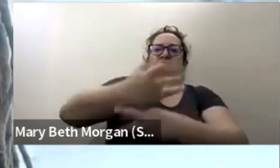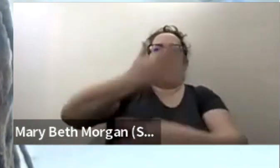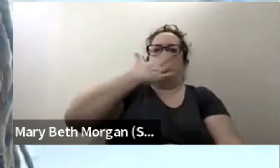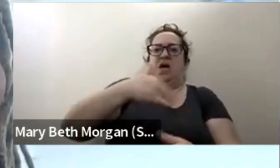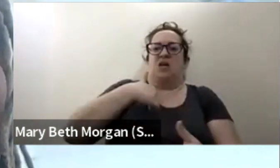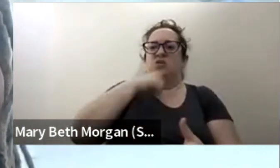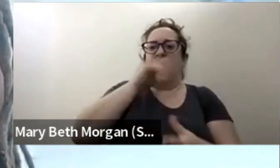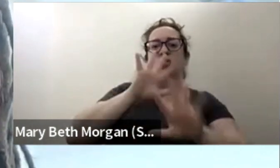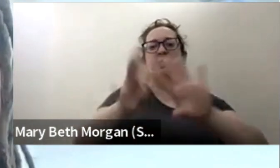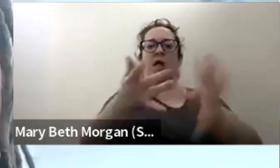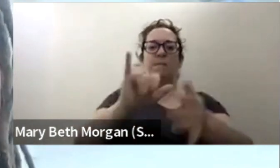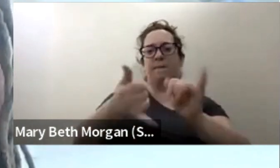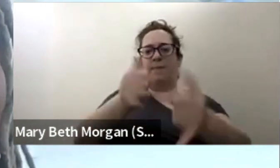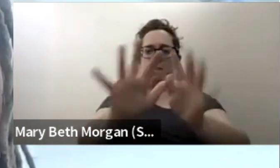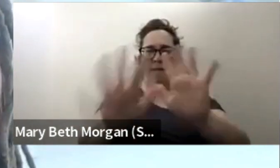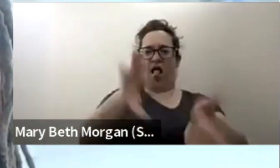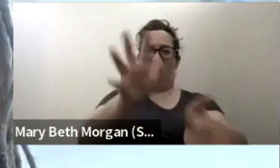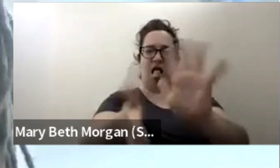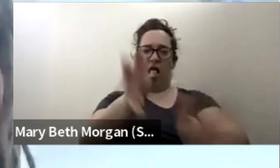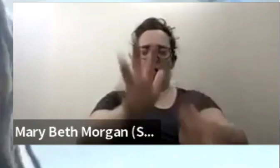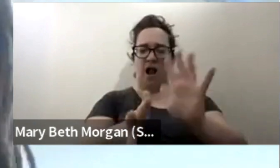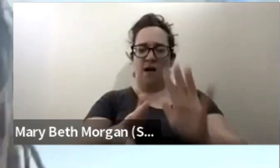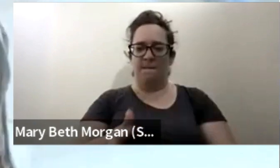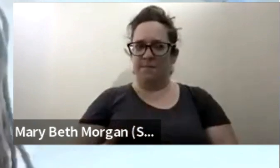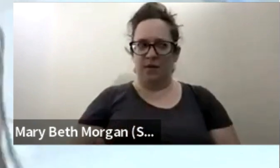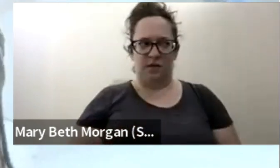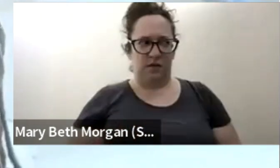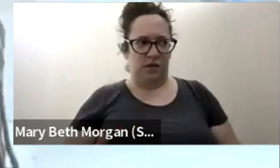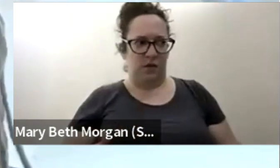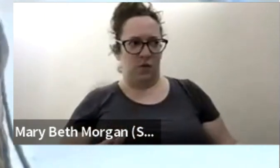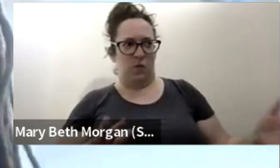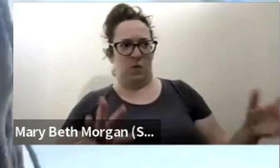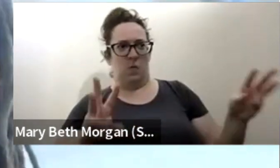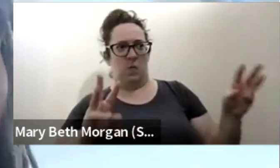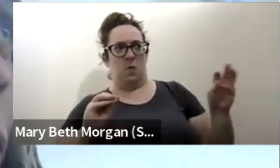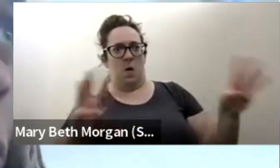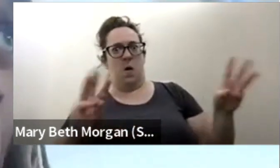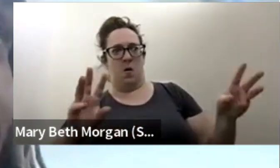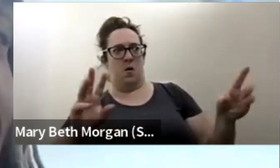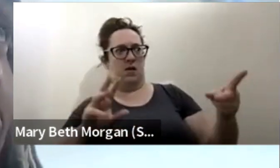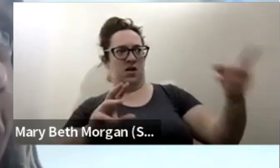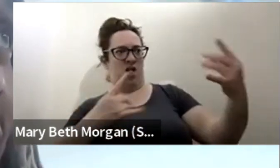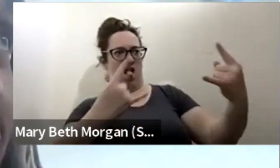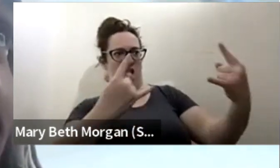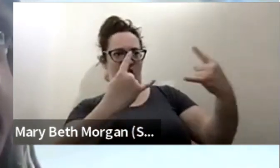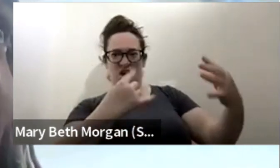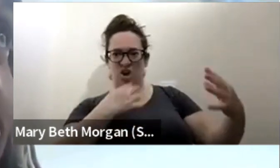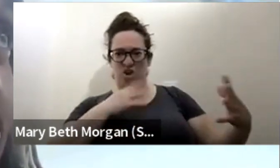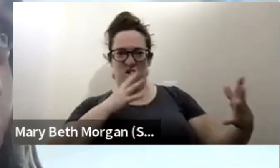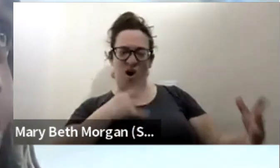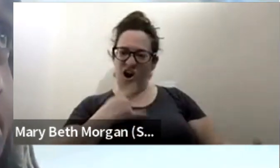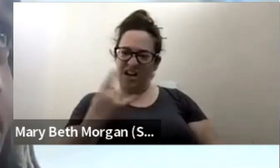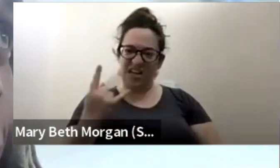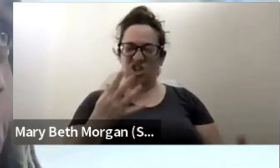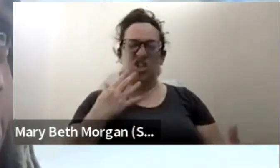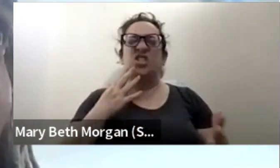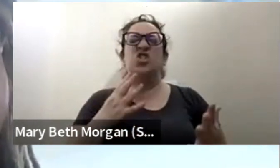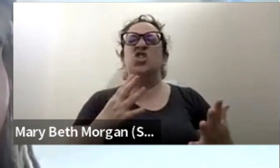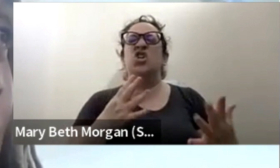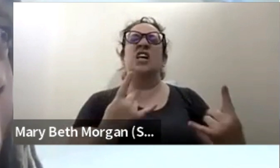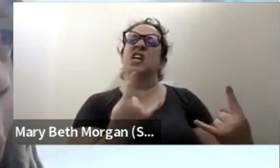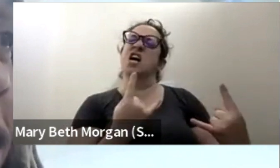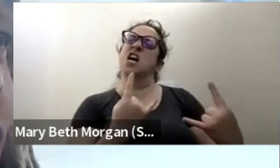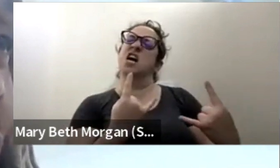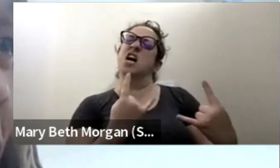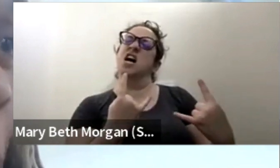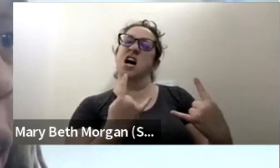don't treat him badly, just say no and don't play these stupid games. Olivia's like, who is this sexy person who's just telling